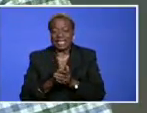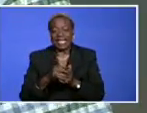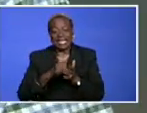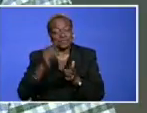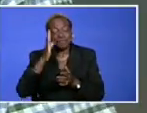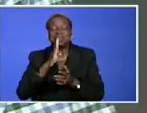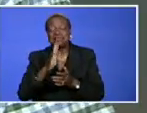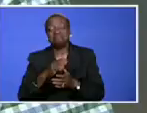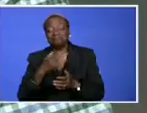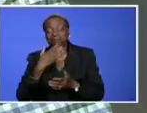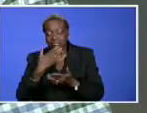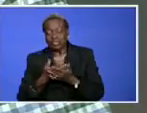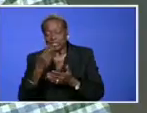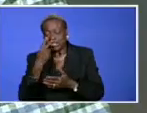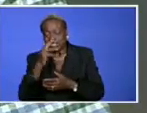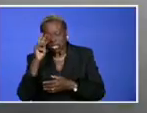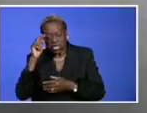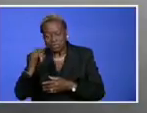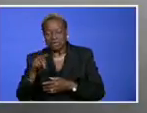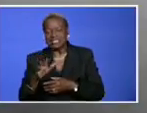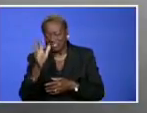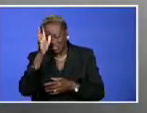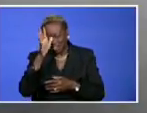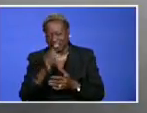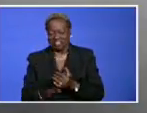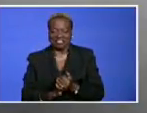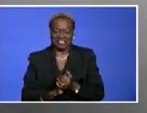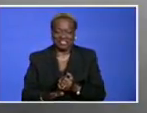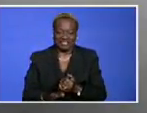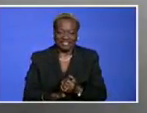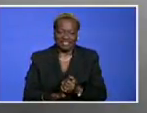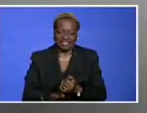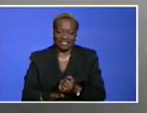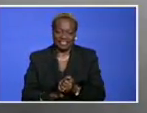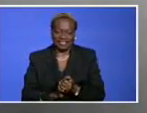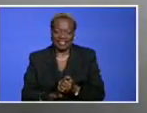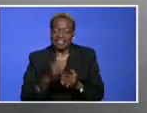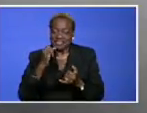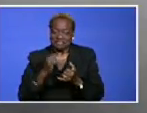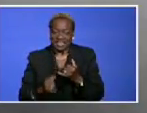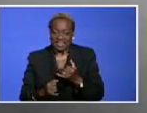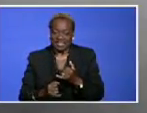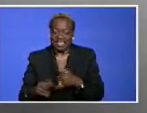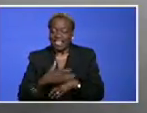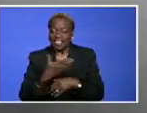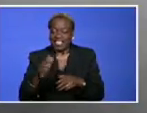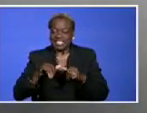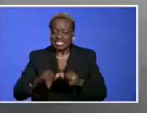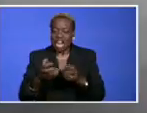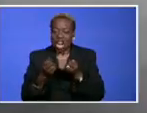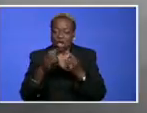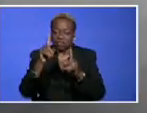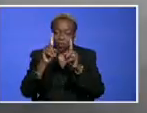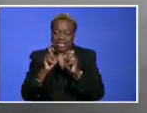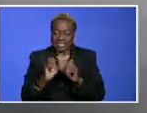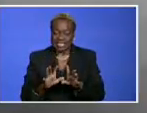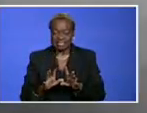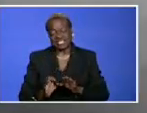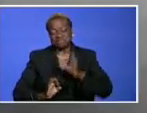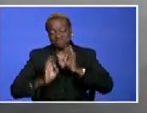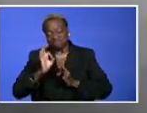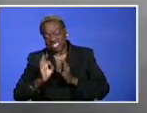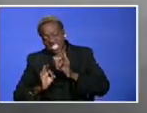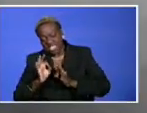good to see you. And of course, finally, there's still a lot of questions. It's very iffy